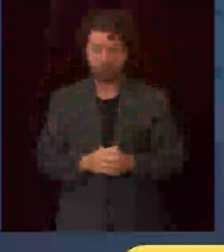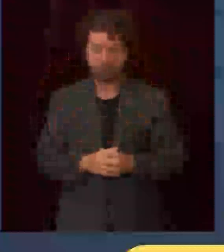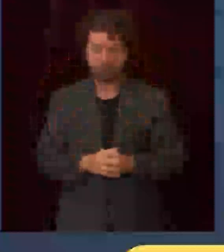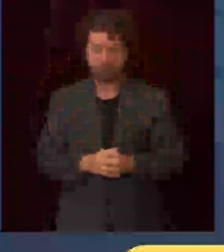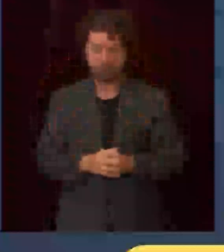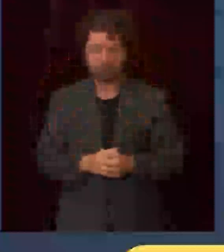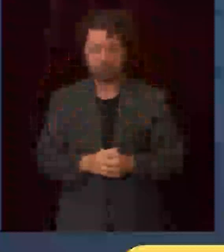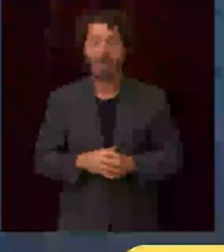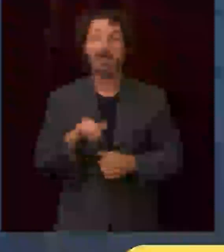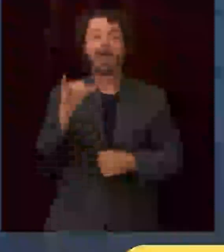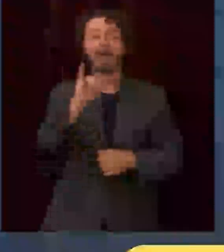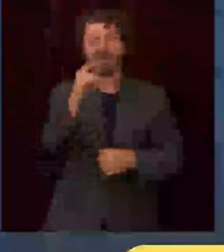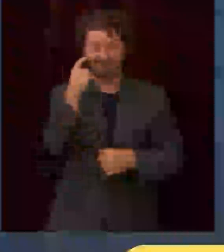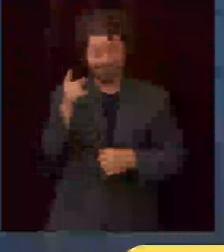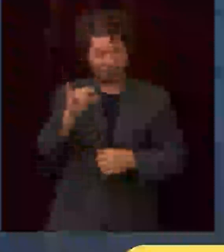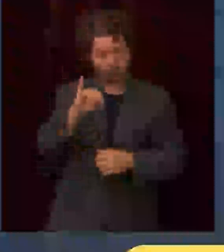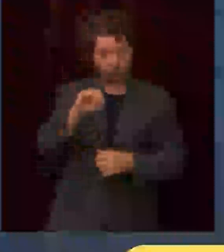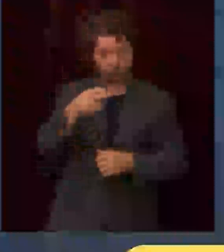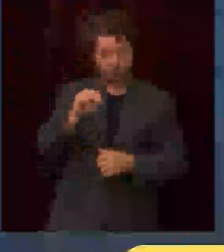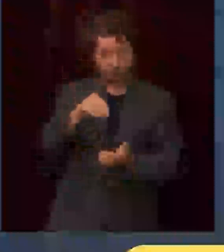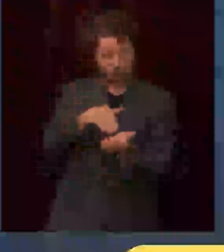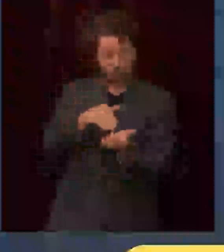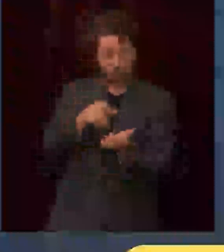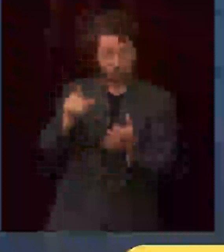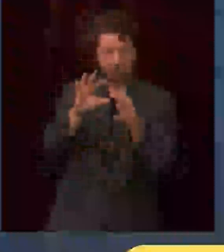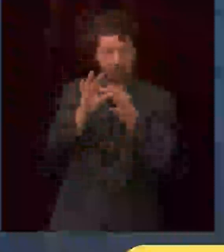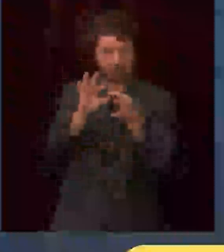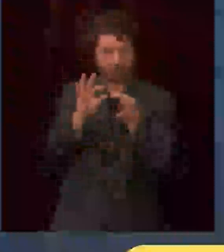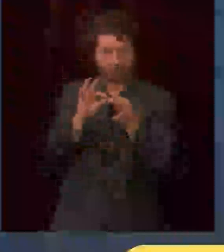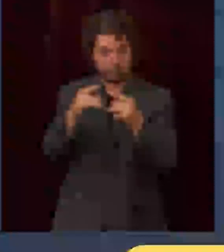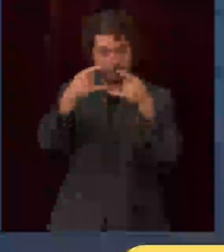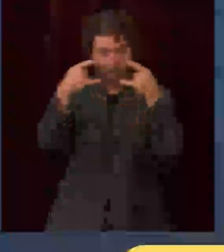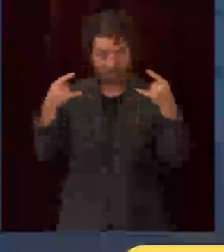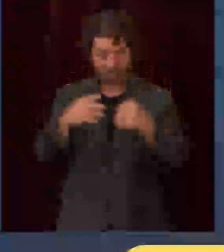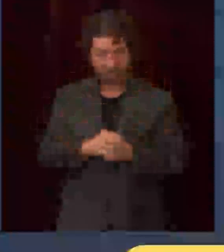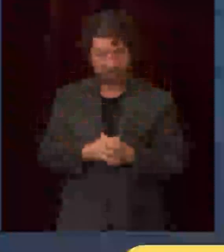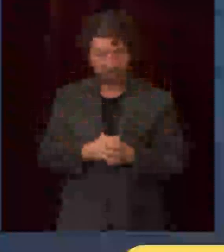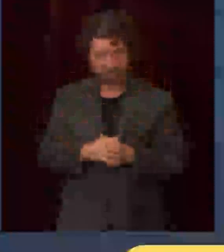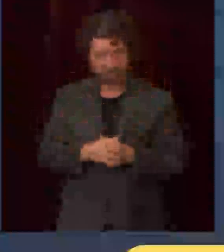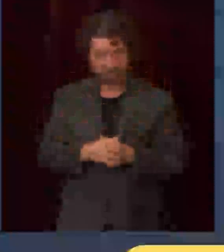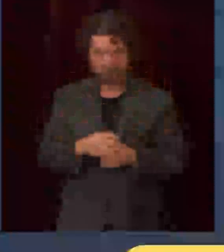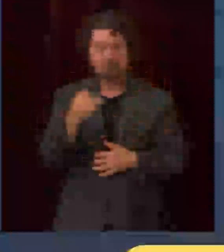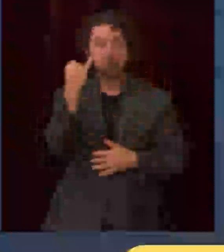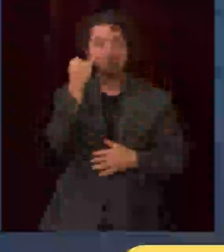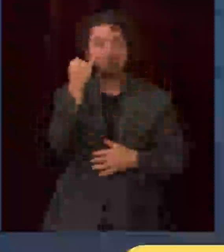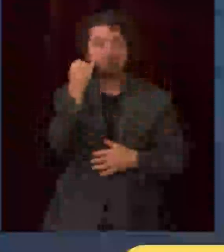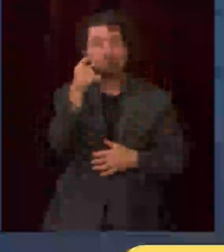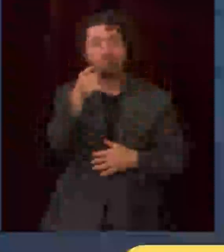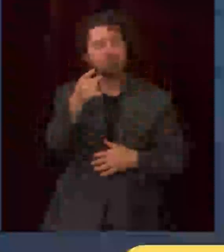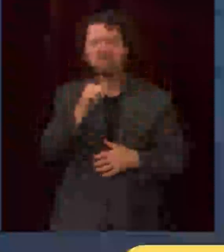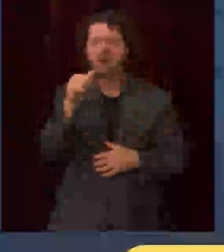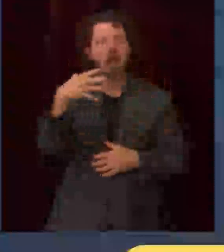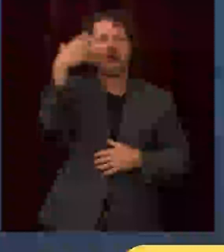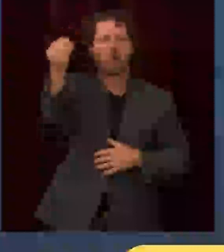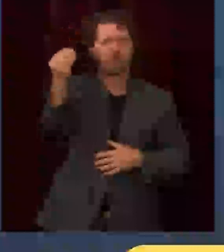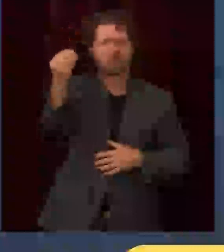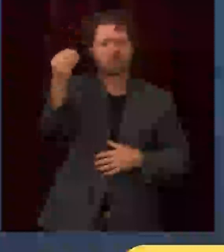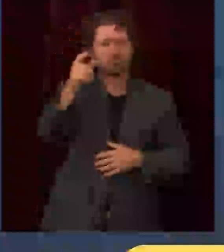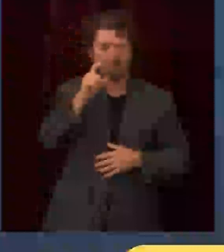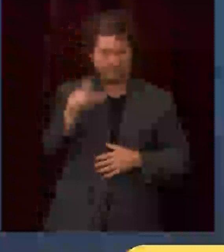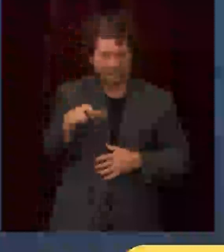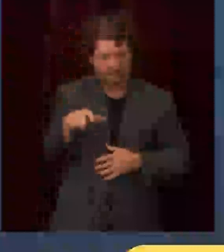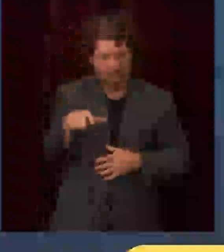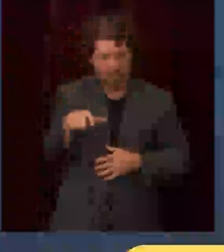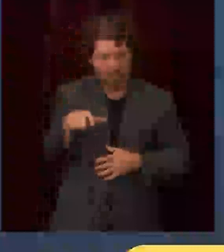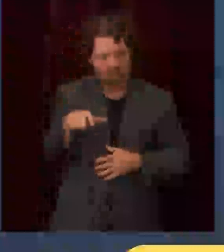of 4 of them. One, we can continue to stay home when it's not necessary, particularly if we're in a vulnerable group. People of my age and